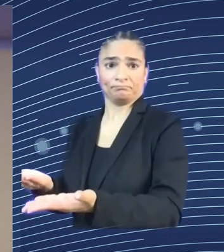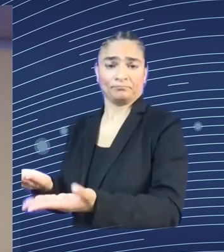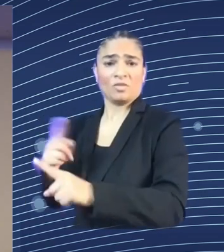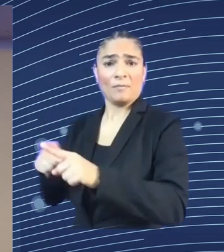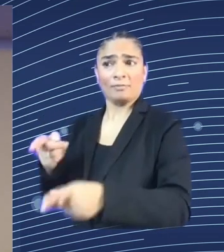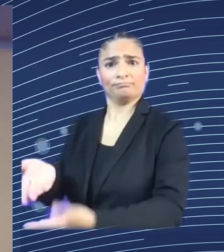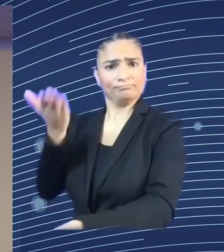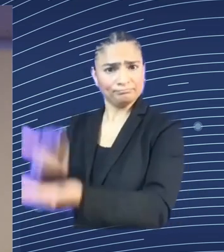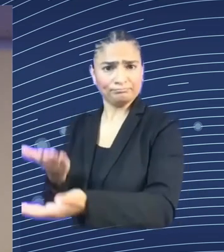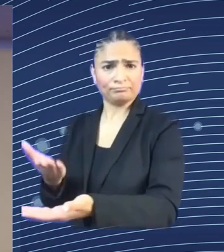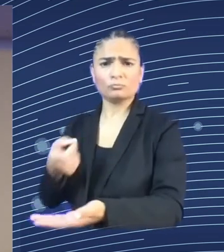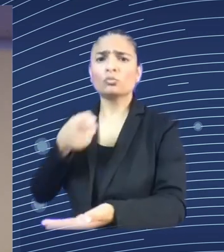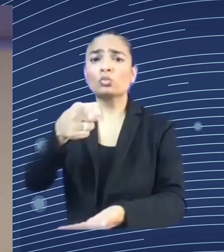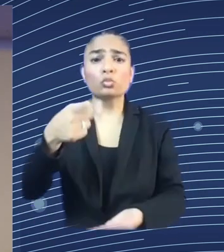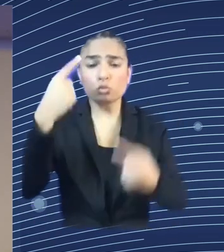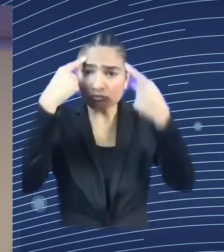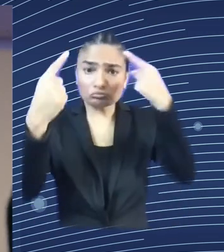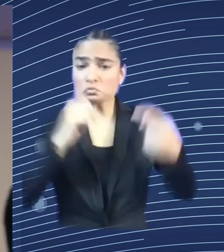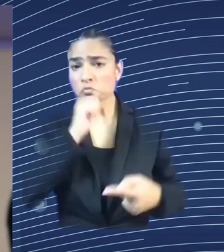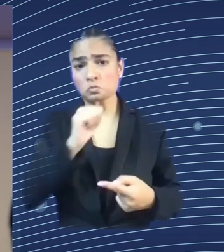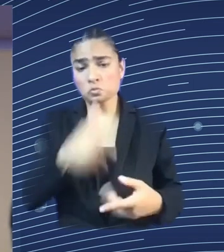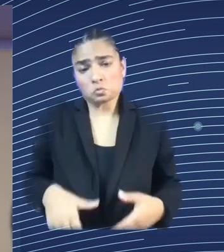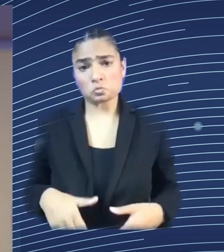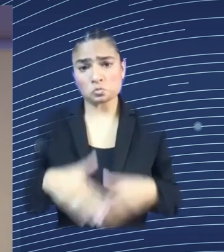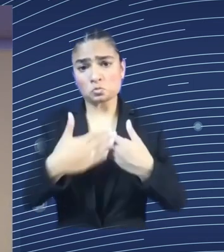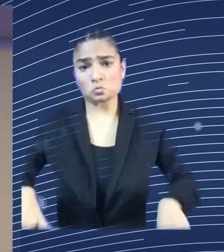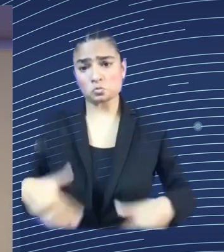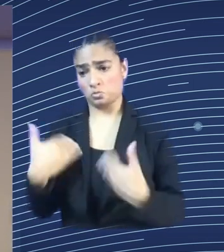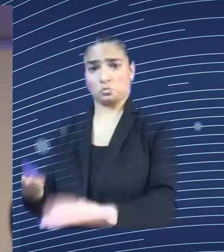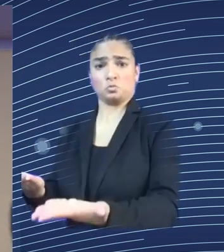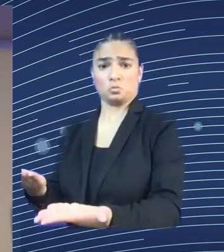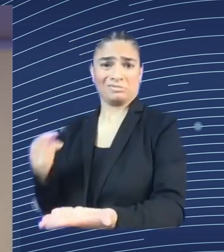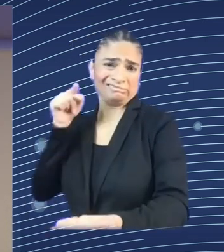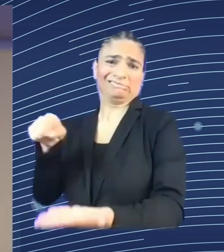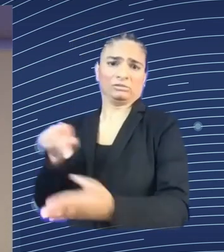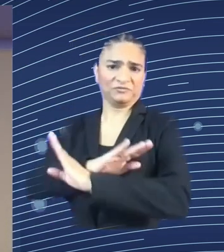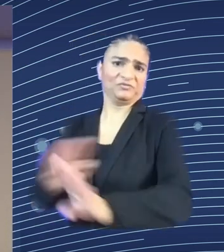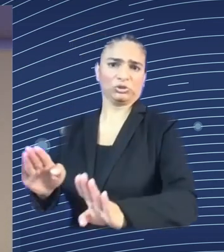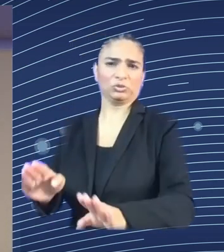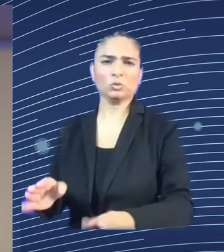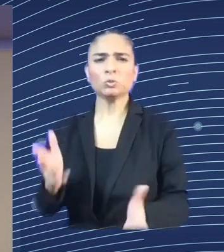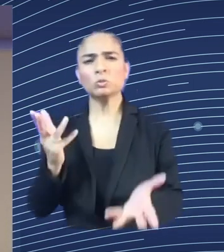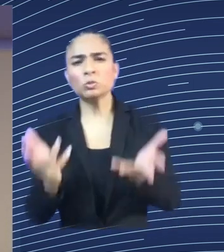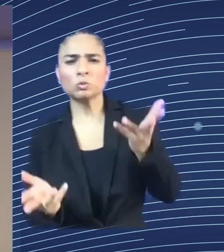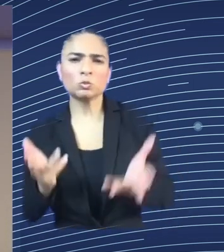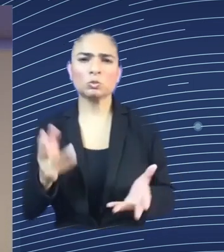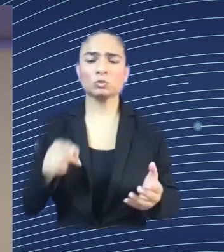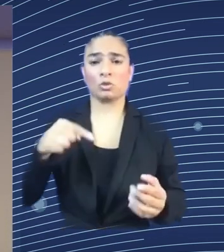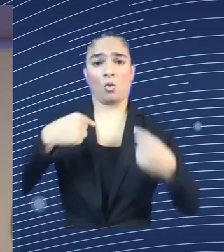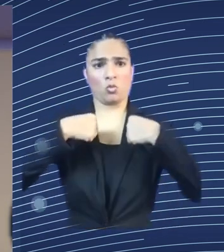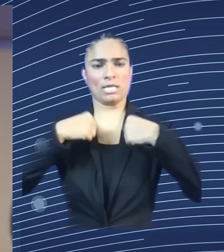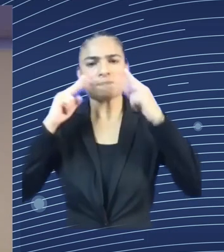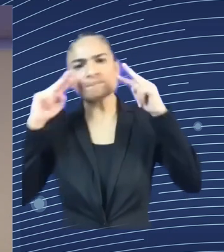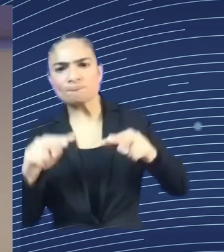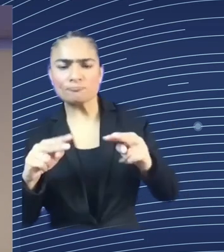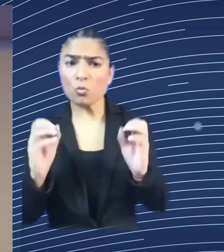okay to use it if you have a thinking behind of that and if you pass these guarantees that you need to make sure that you pass them in order to make